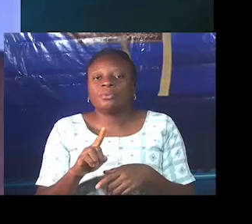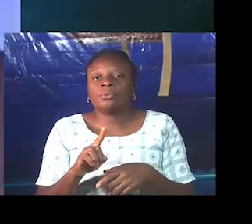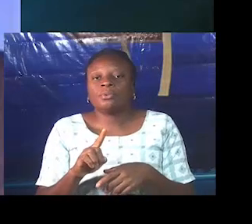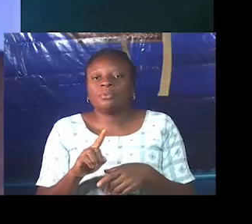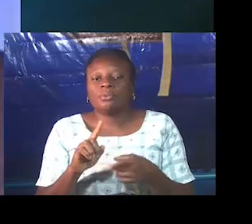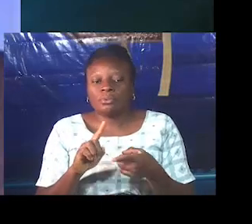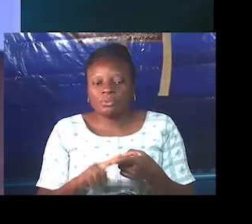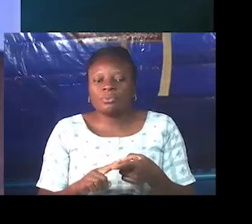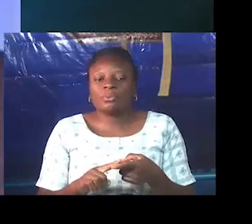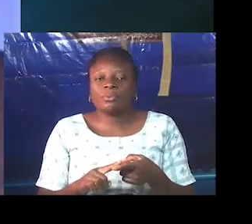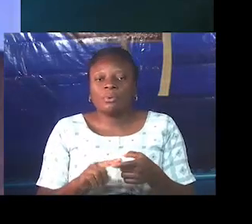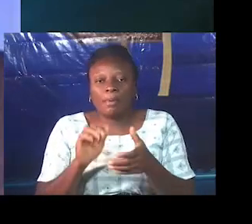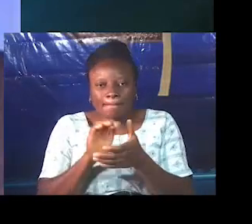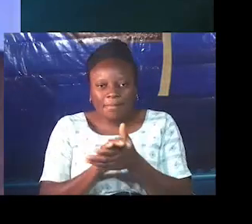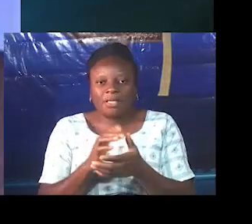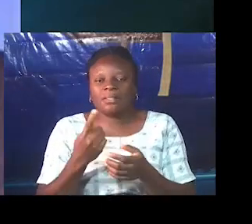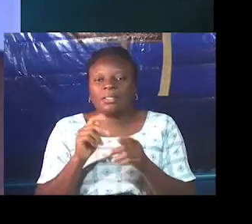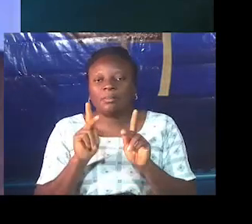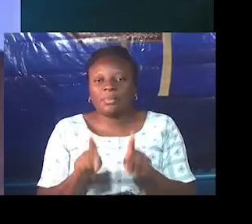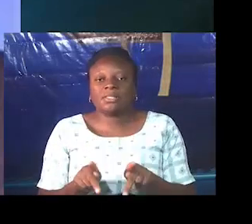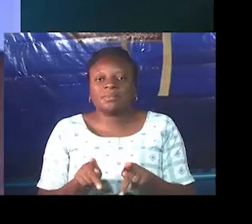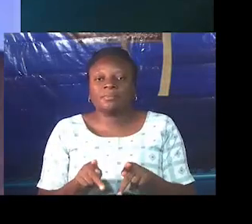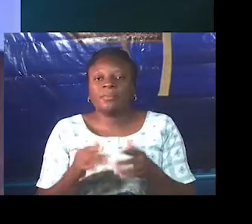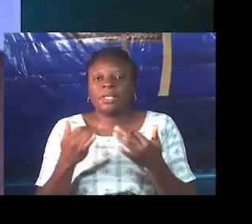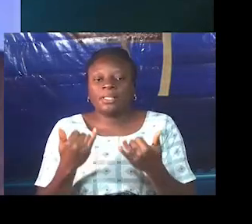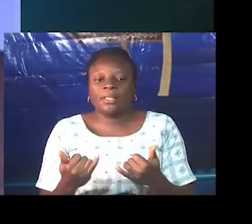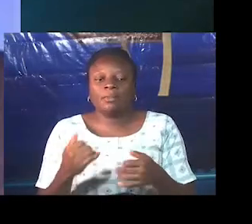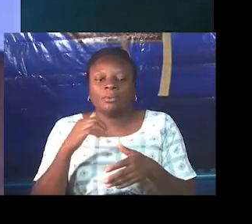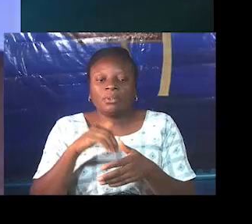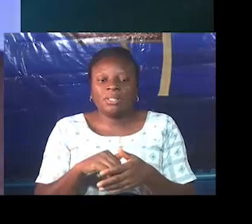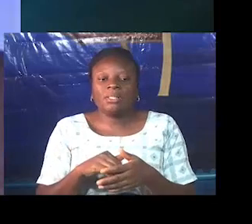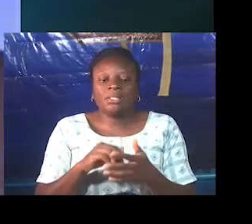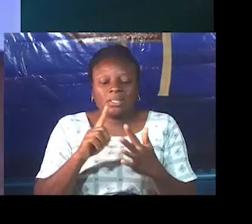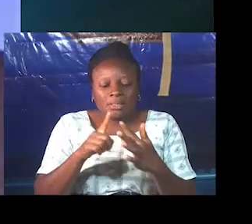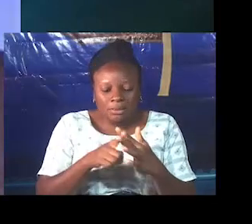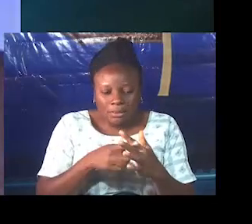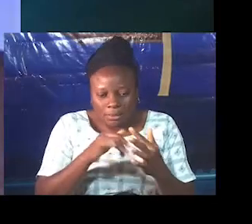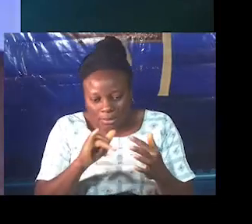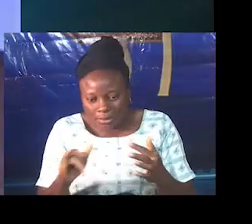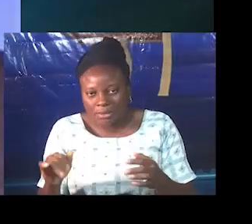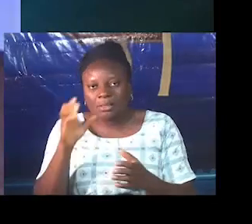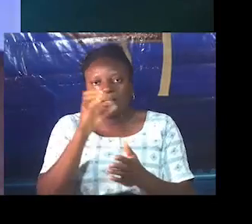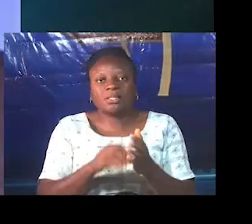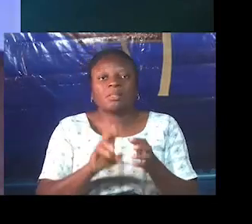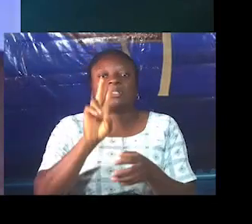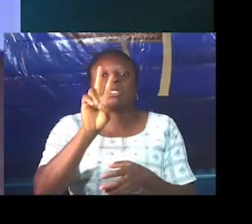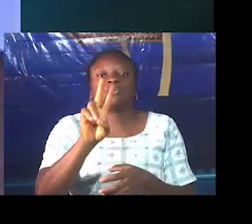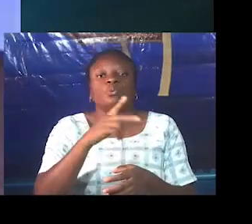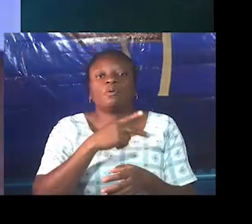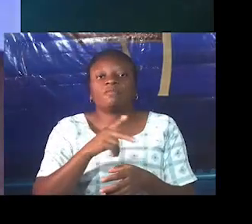2 and verse 23. Genesis 2 and verse 23. And Adam